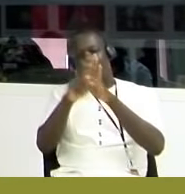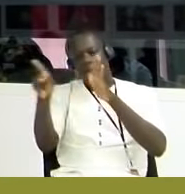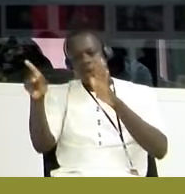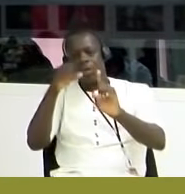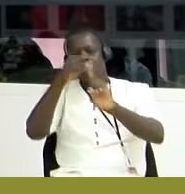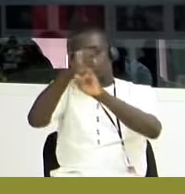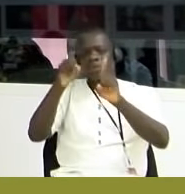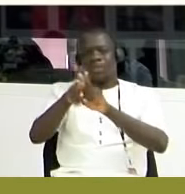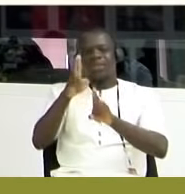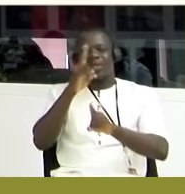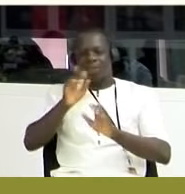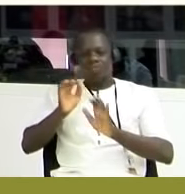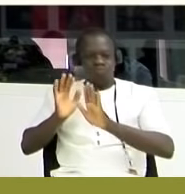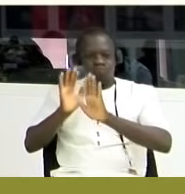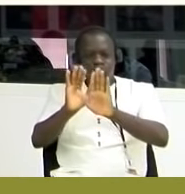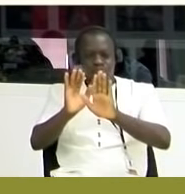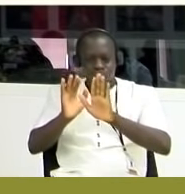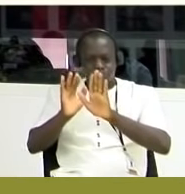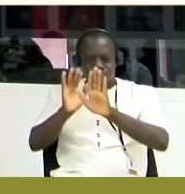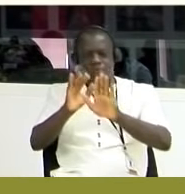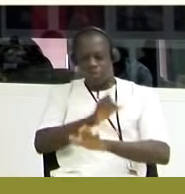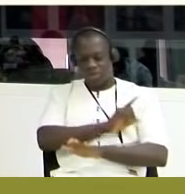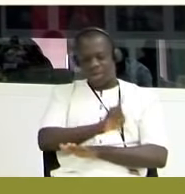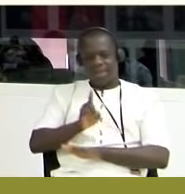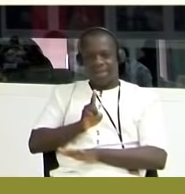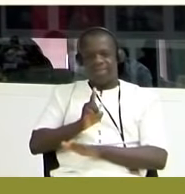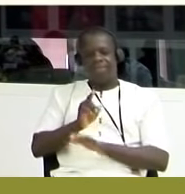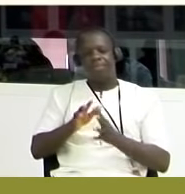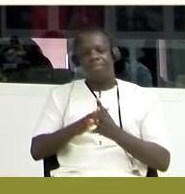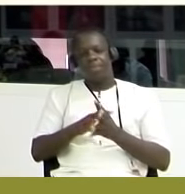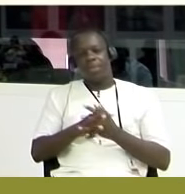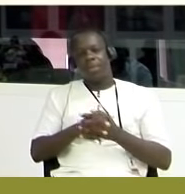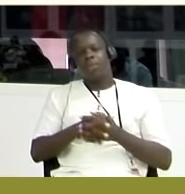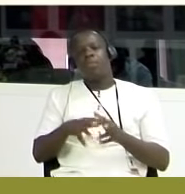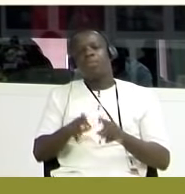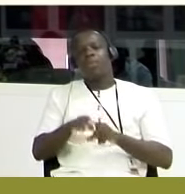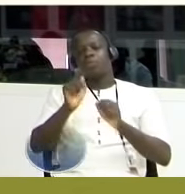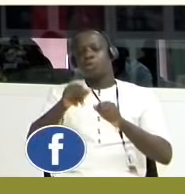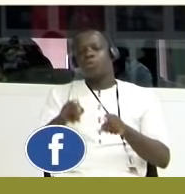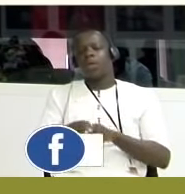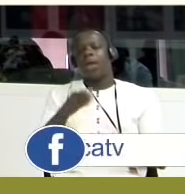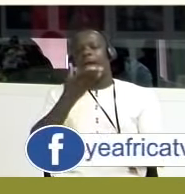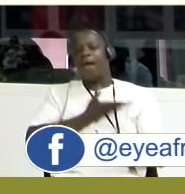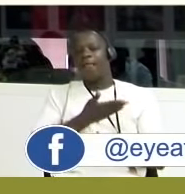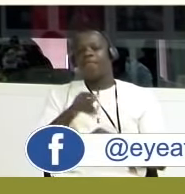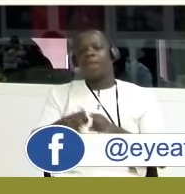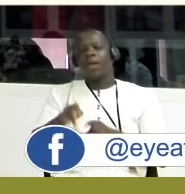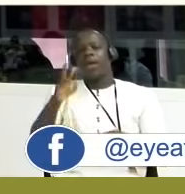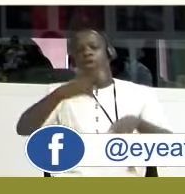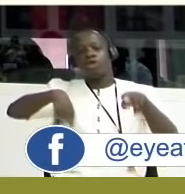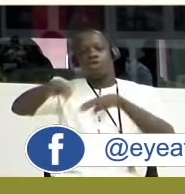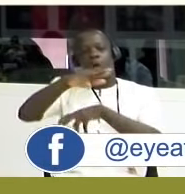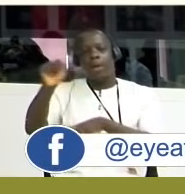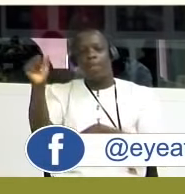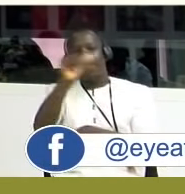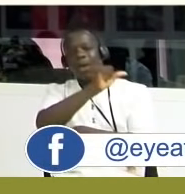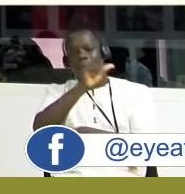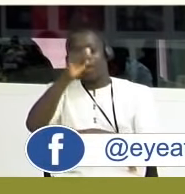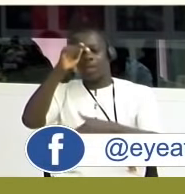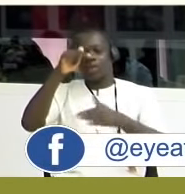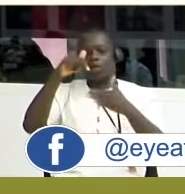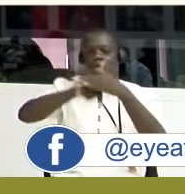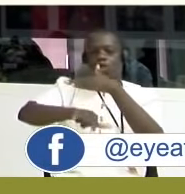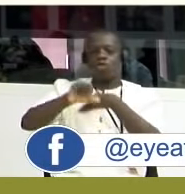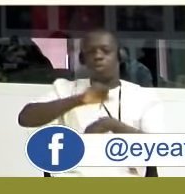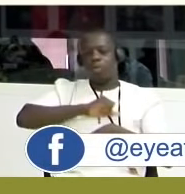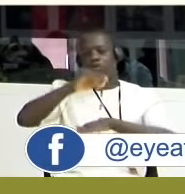to at least get them go back into their school. Can you describe for us, because we were not present,